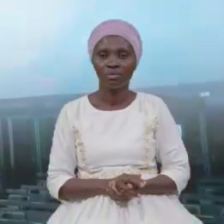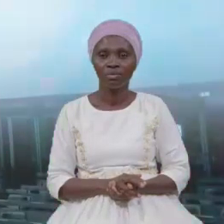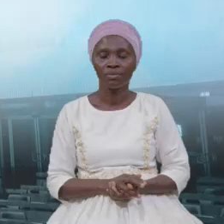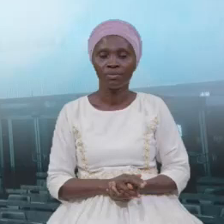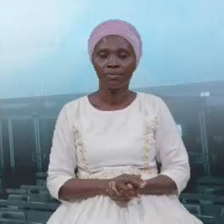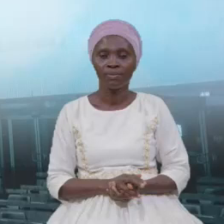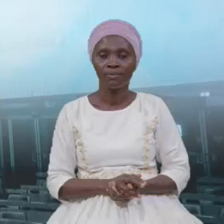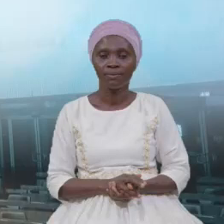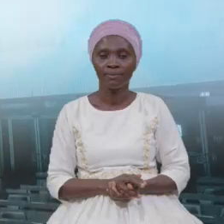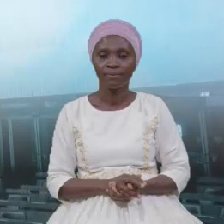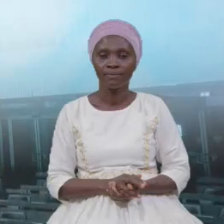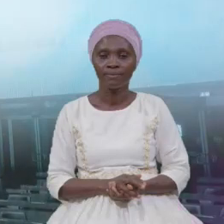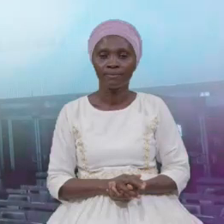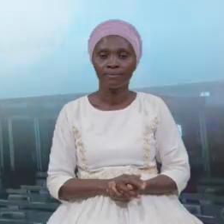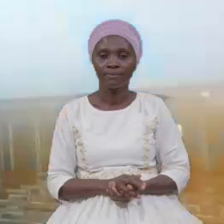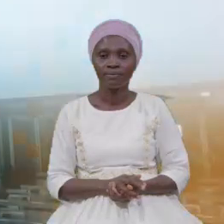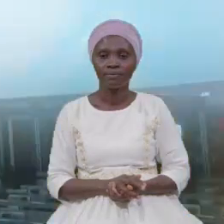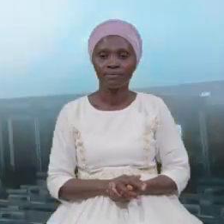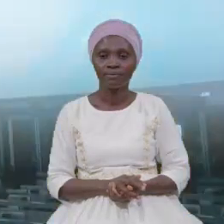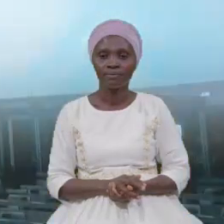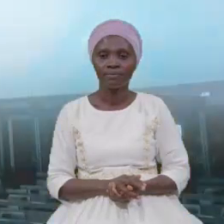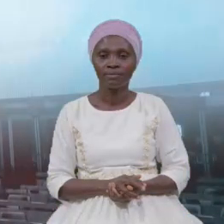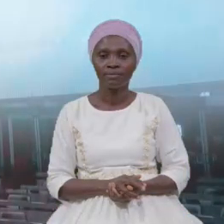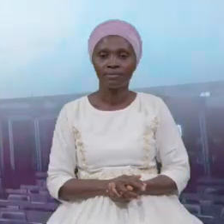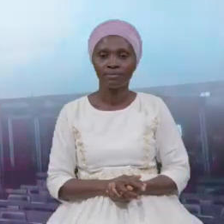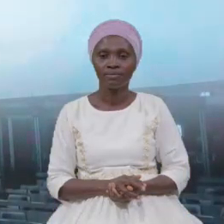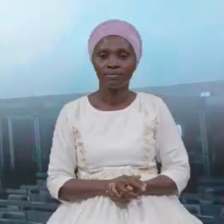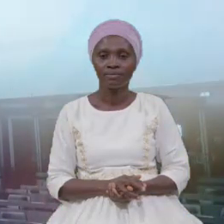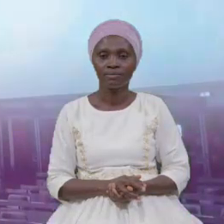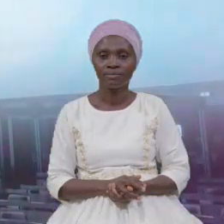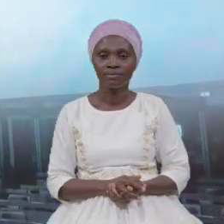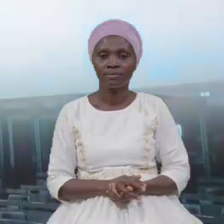not far from this place.